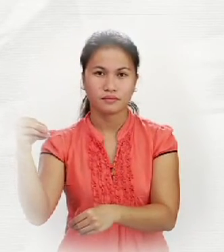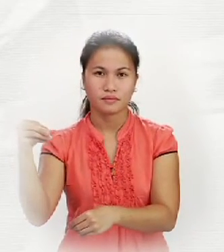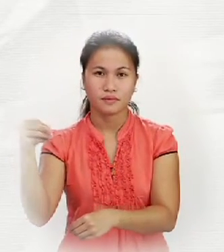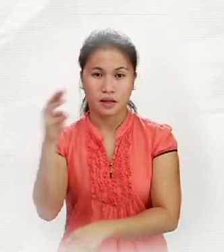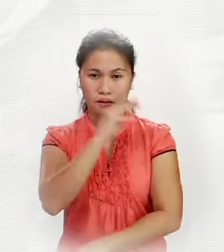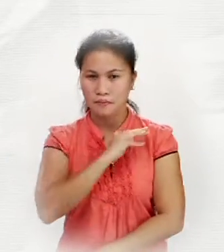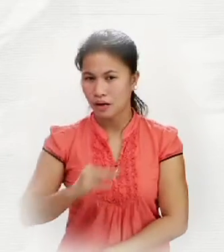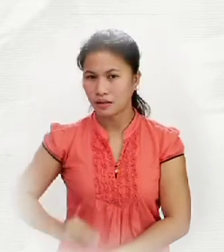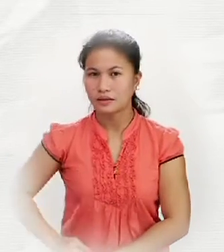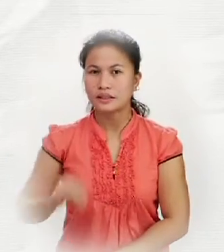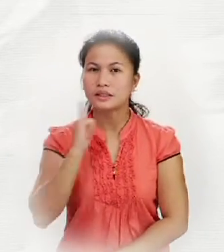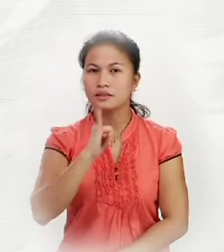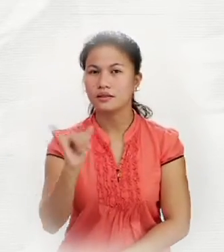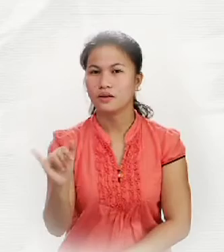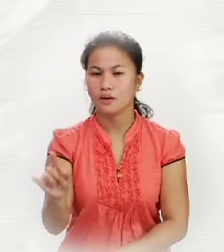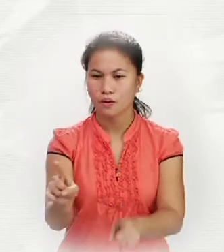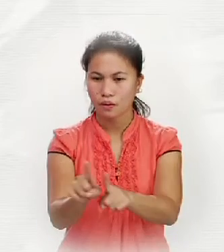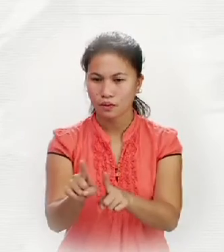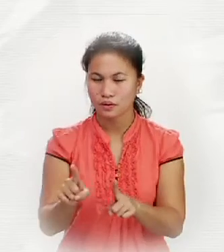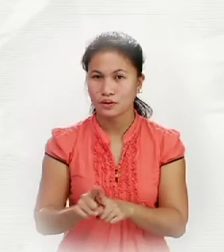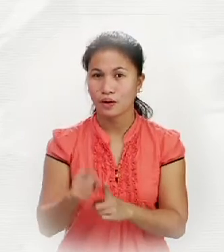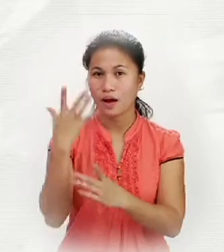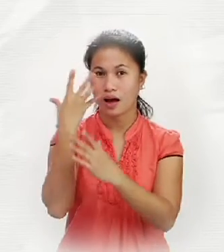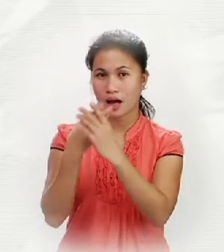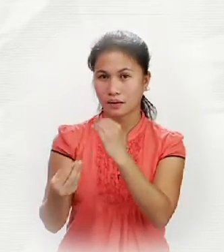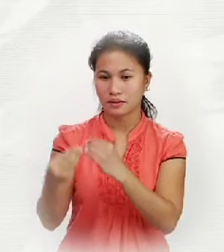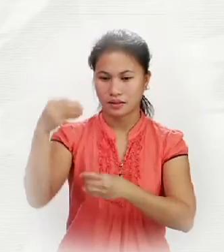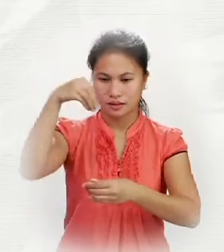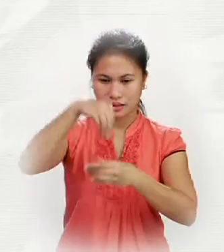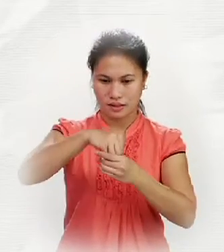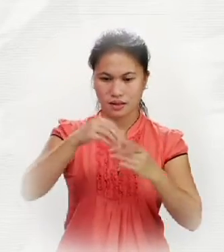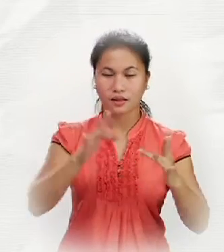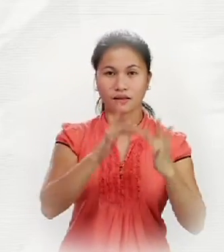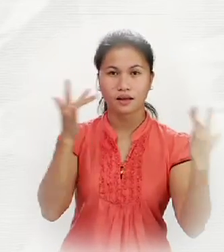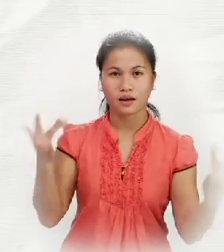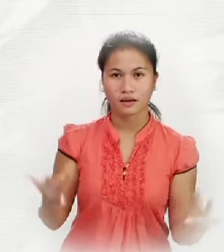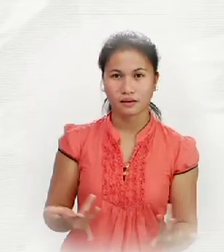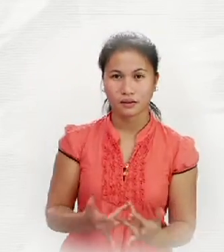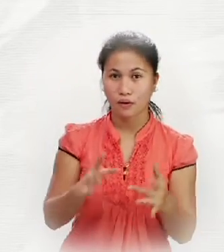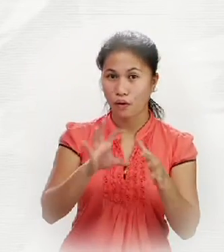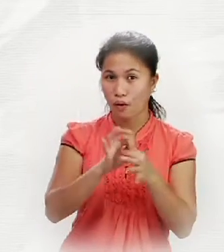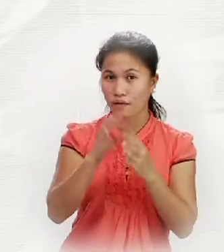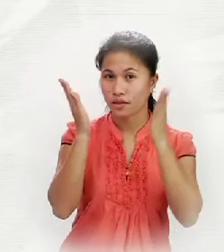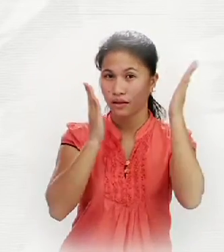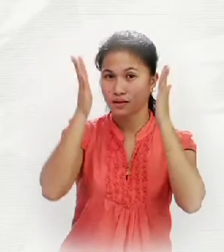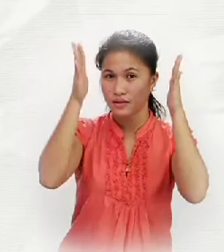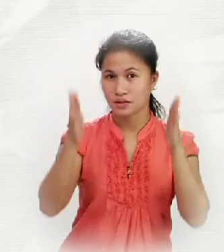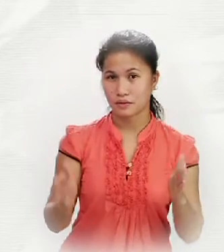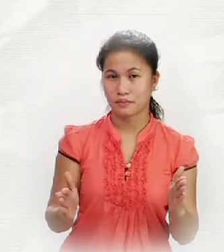is also absent in the heart of the servant.